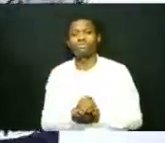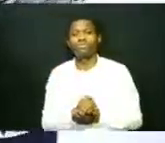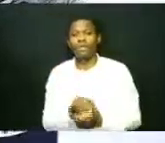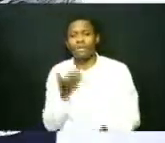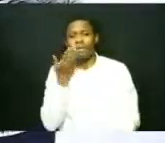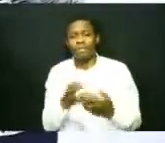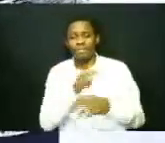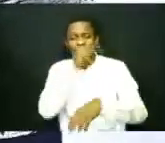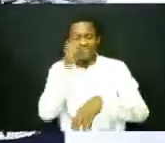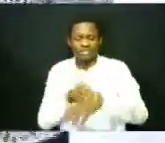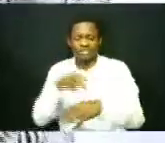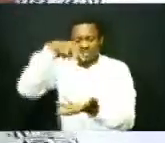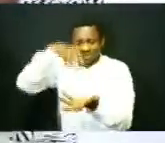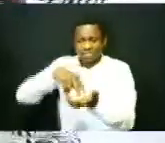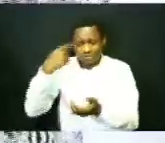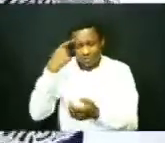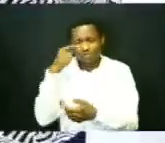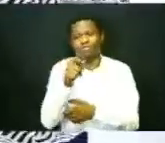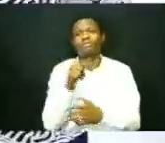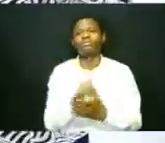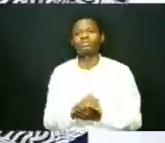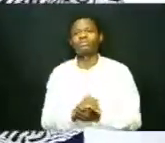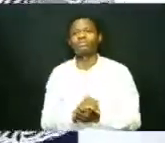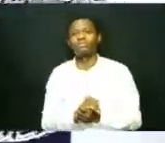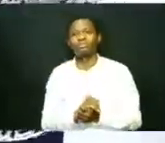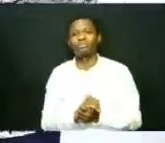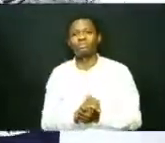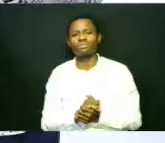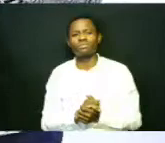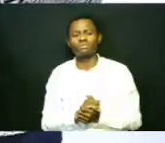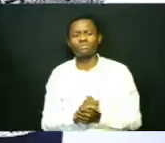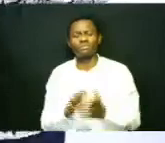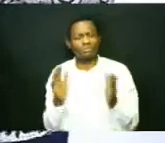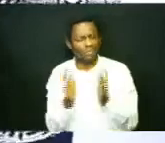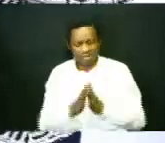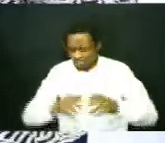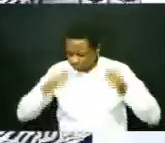nations stand for you. Am I sorry, Mao?